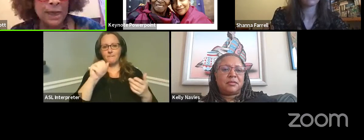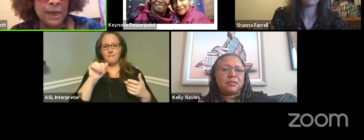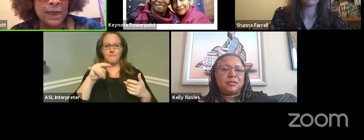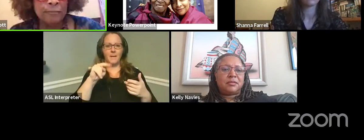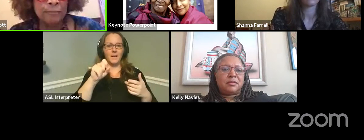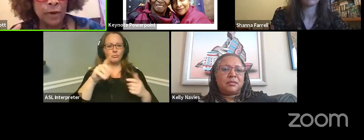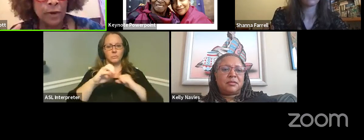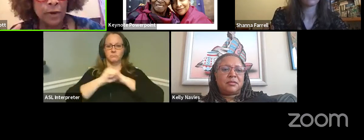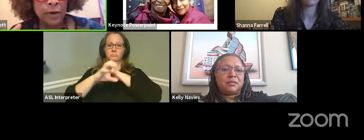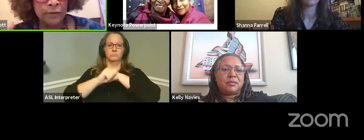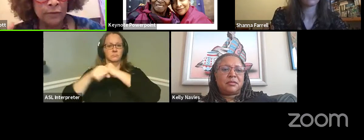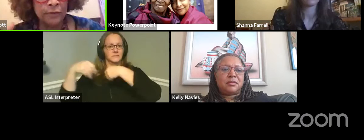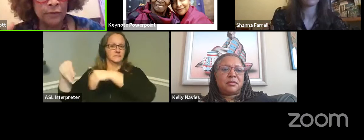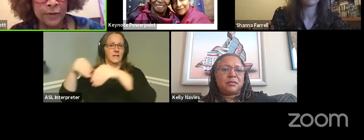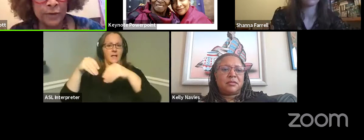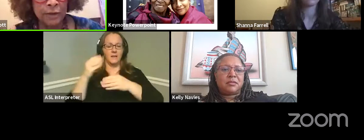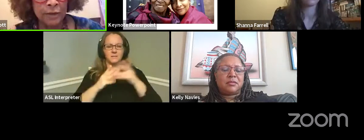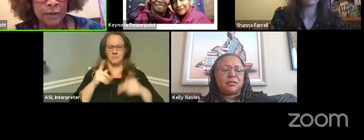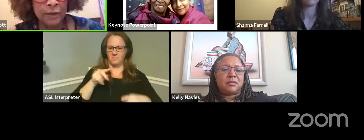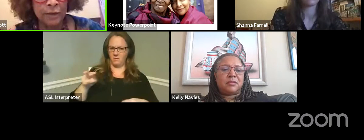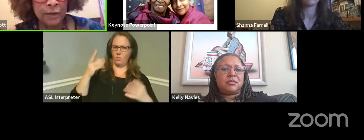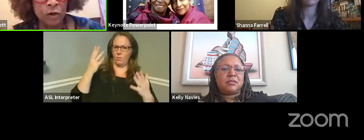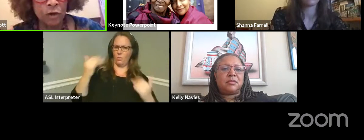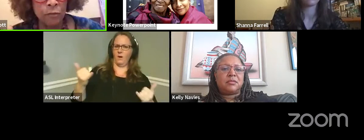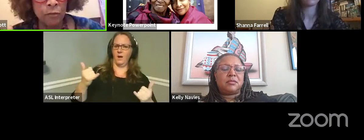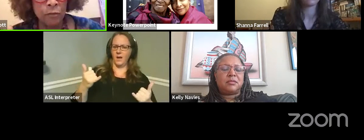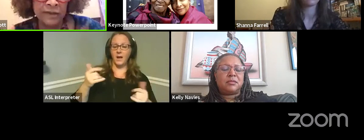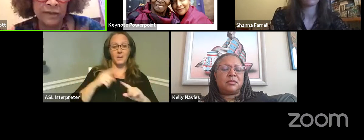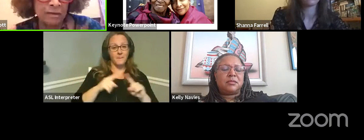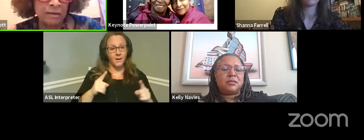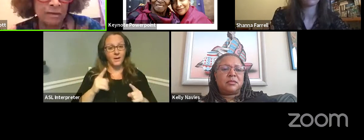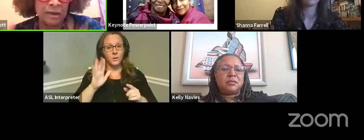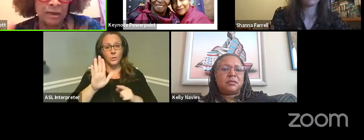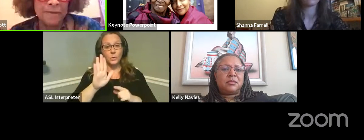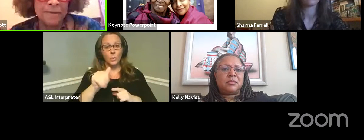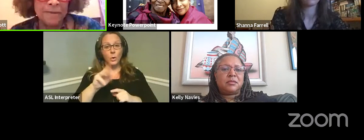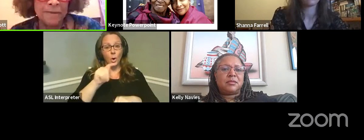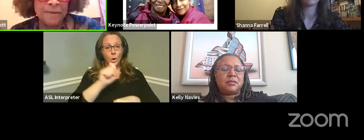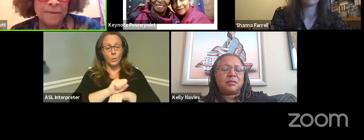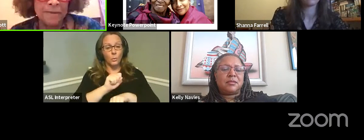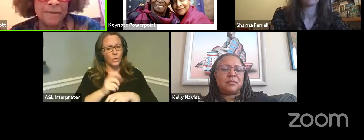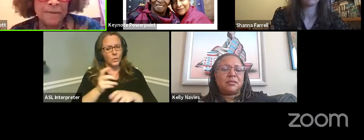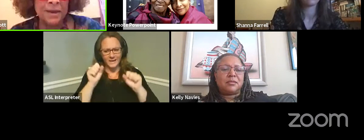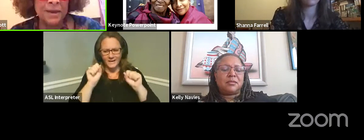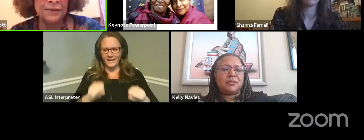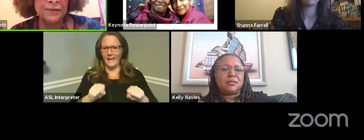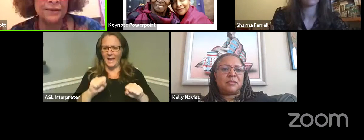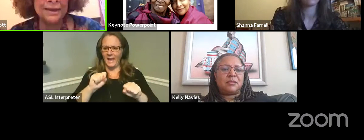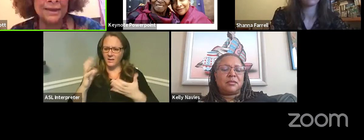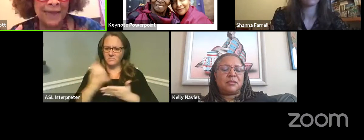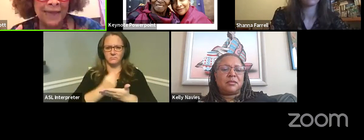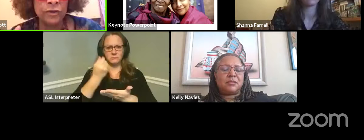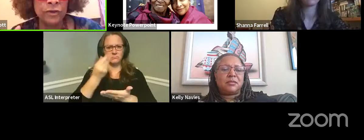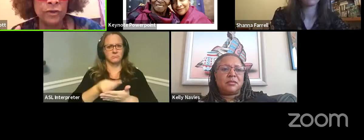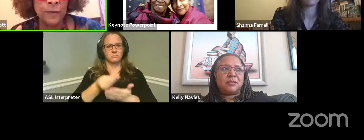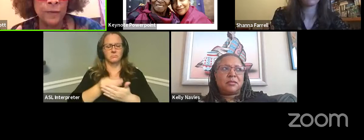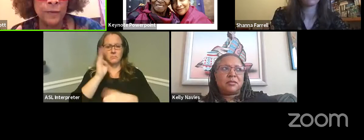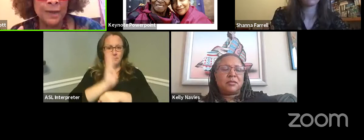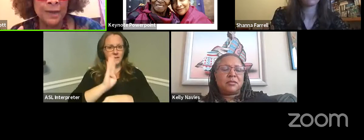Well, because certain elements of your artwork is can be a business that can allow